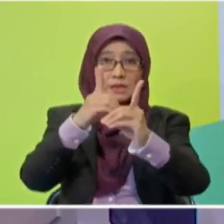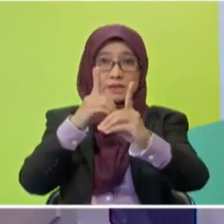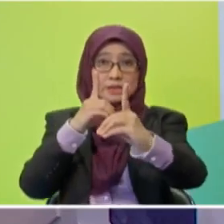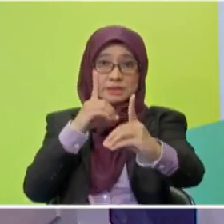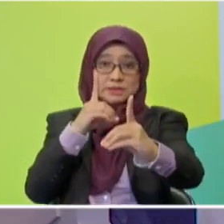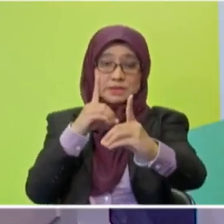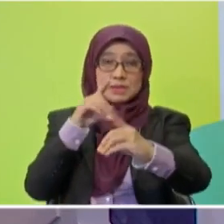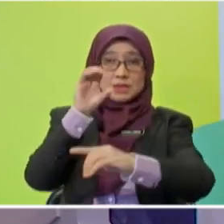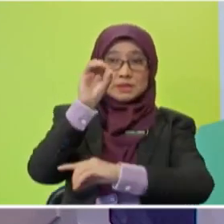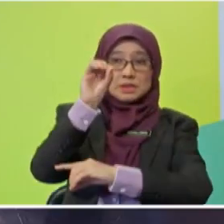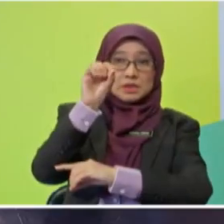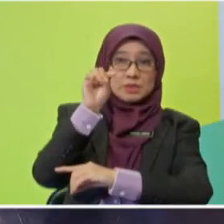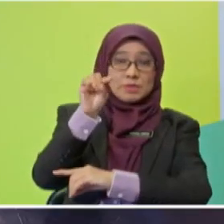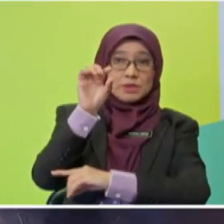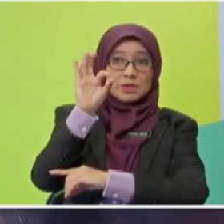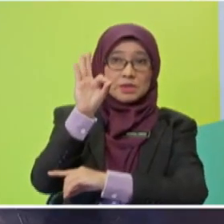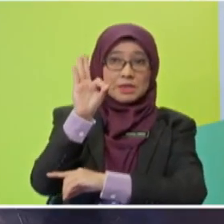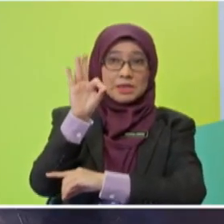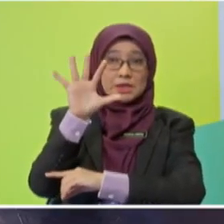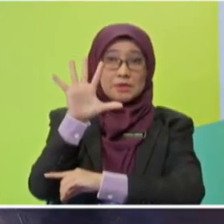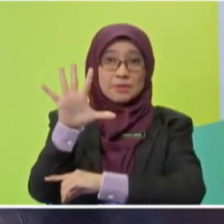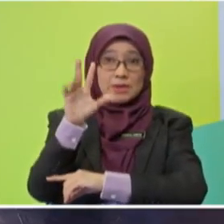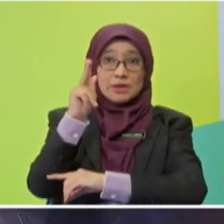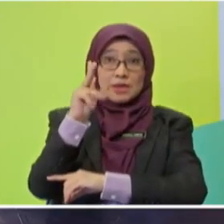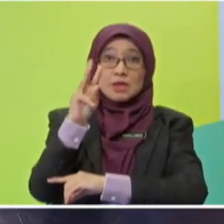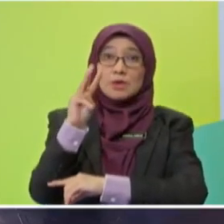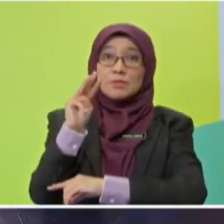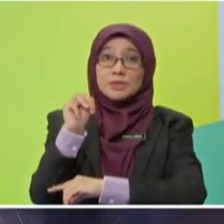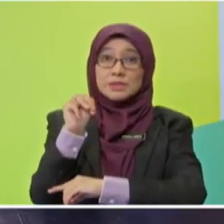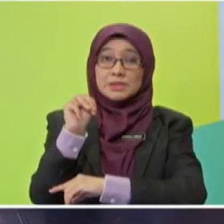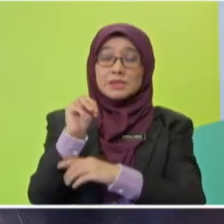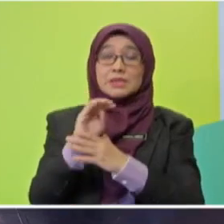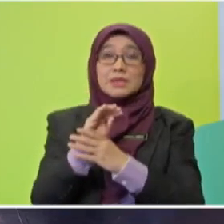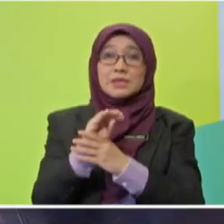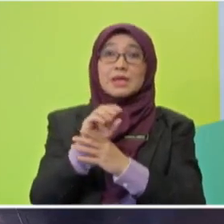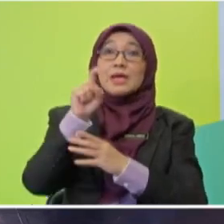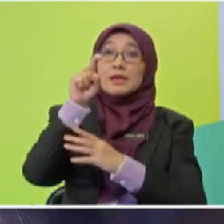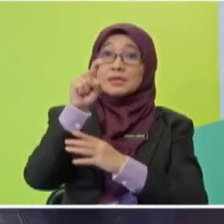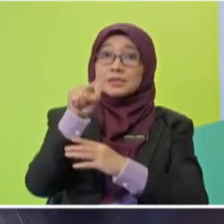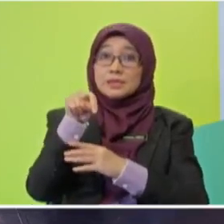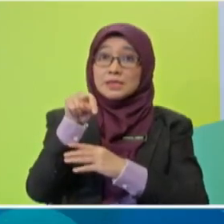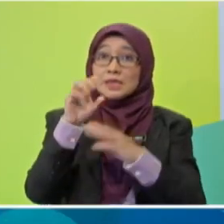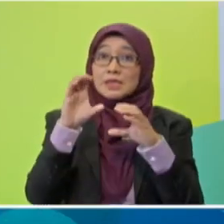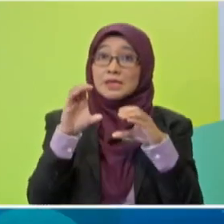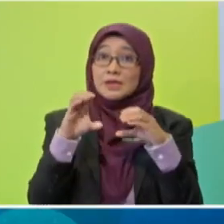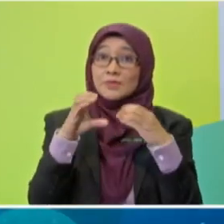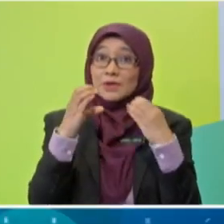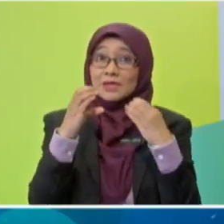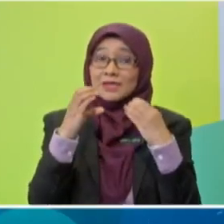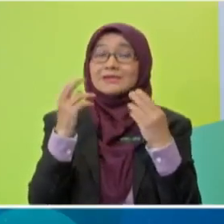0.95 kilometers. So what's the concept here? They give you one and asking for many. Of course,